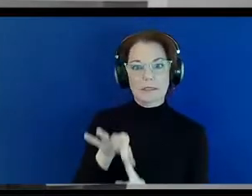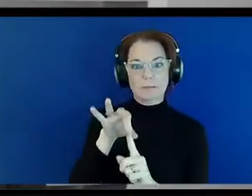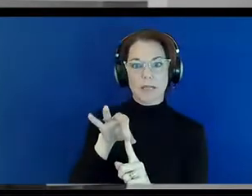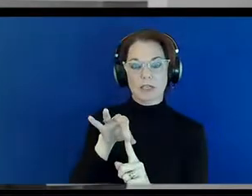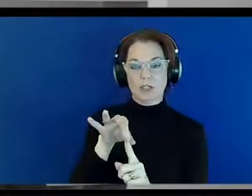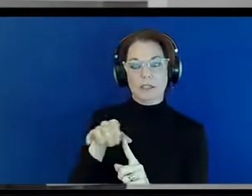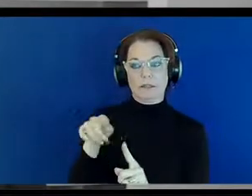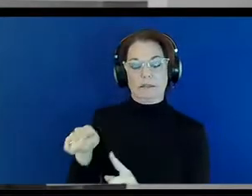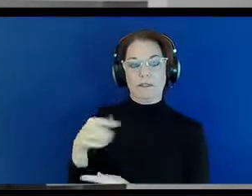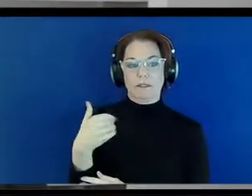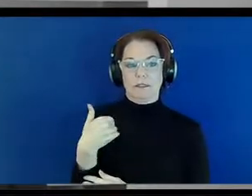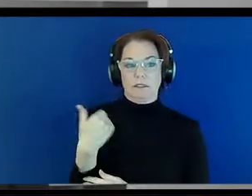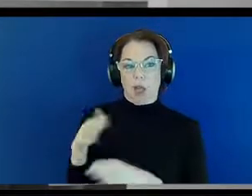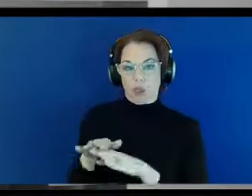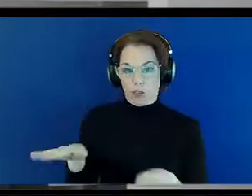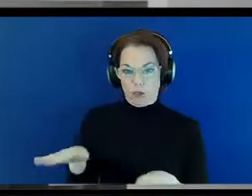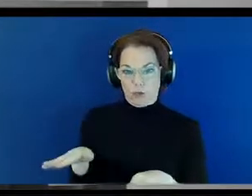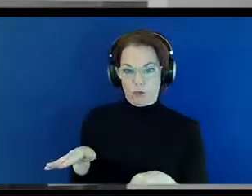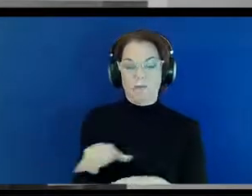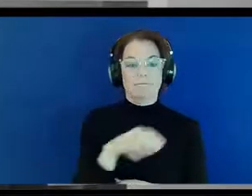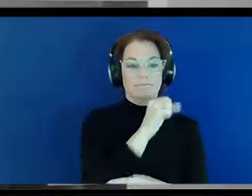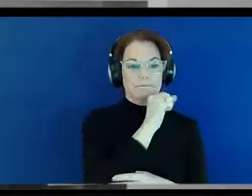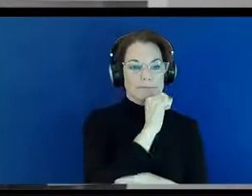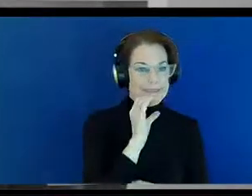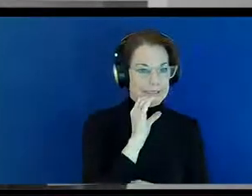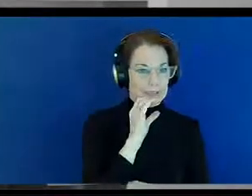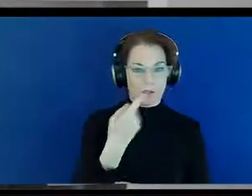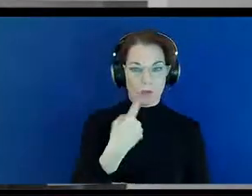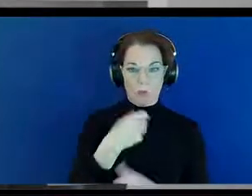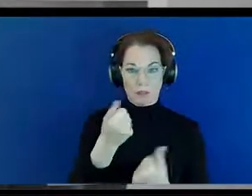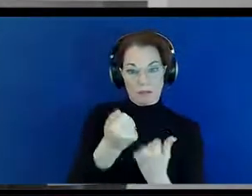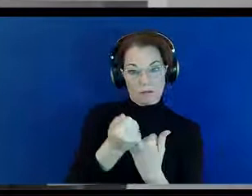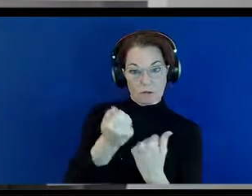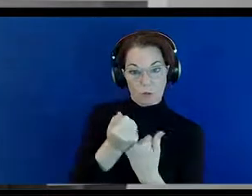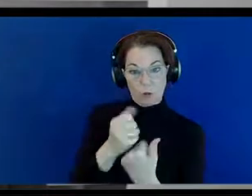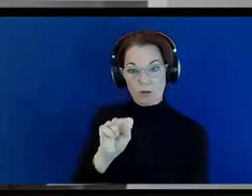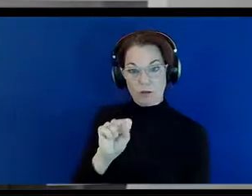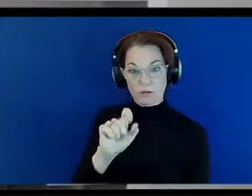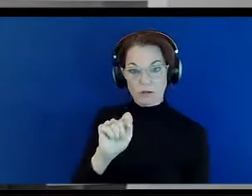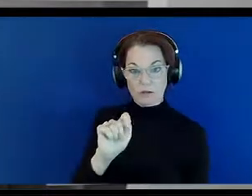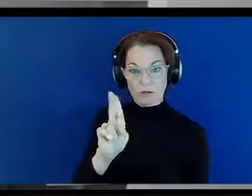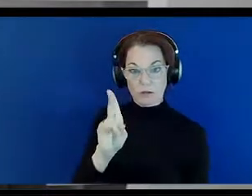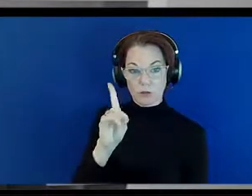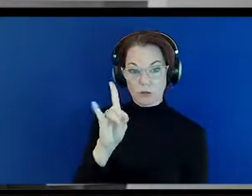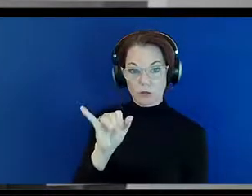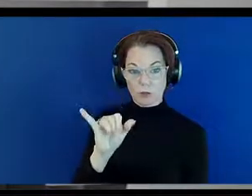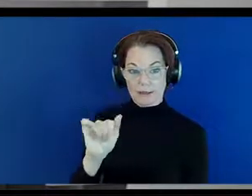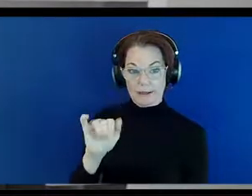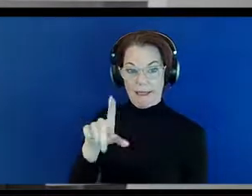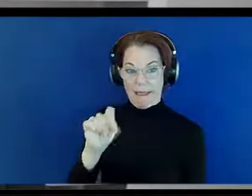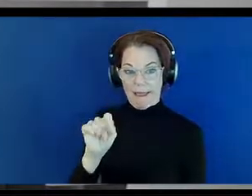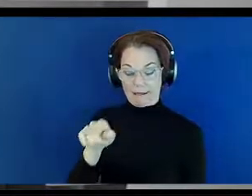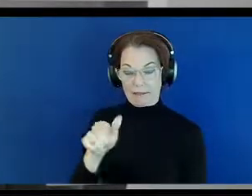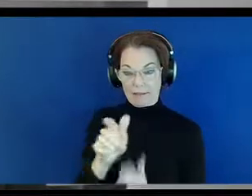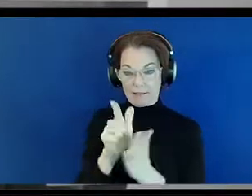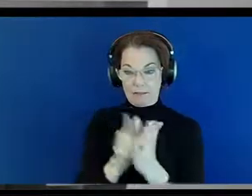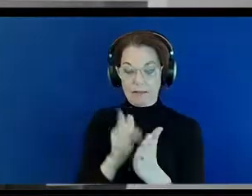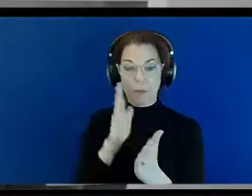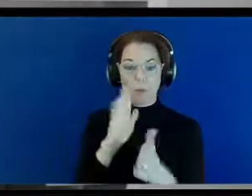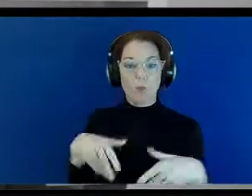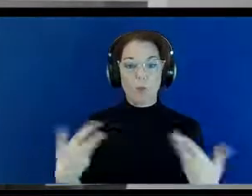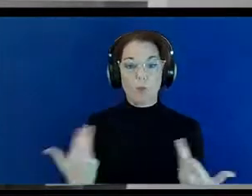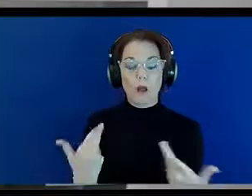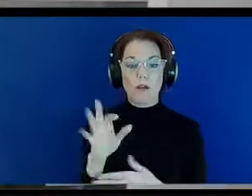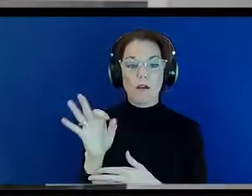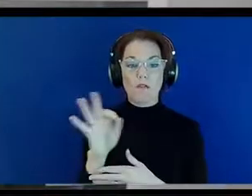and seniors. That's why we support the Sturdy Act. This legislation will decrease the risk of